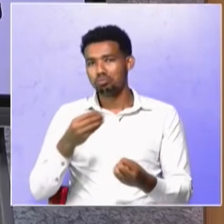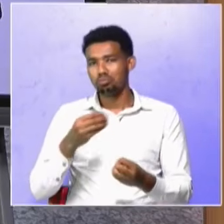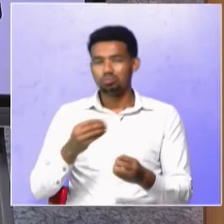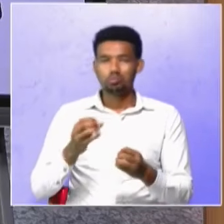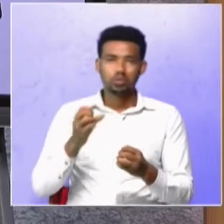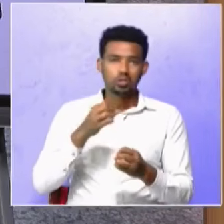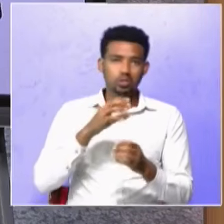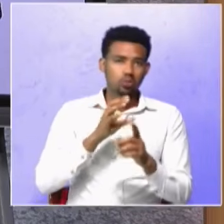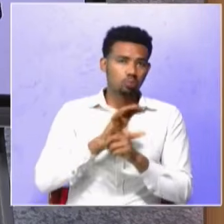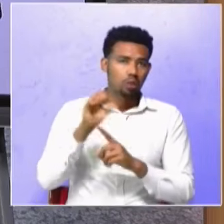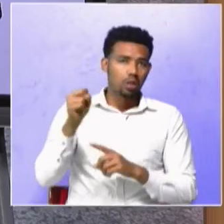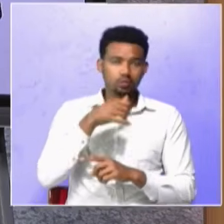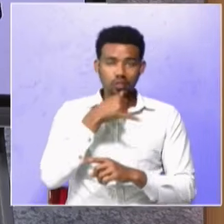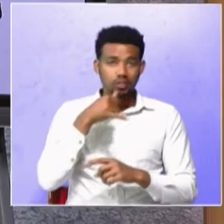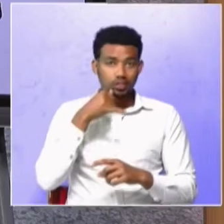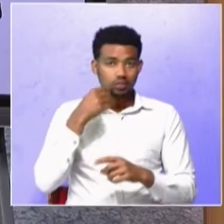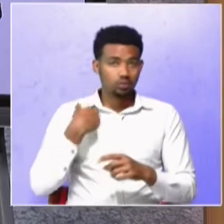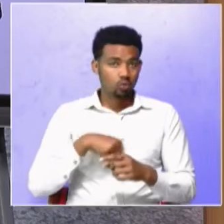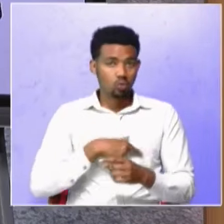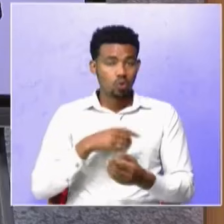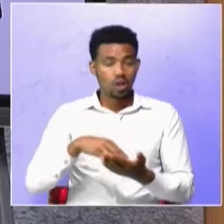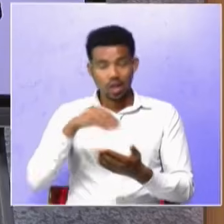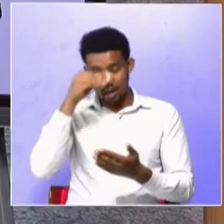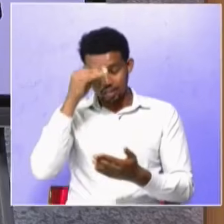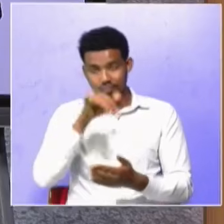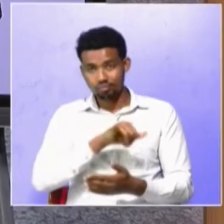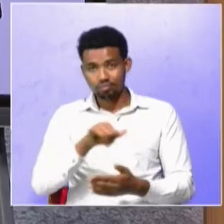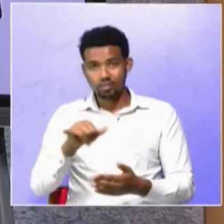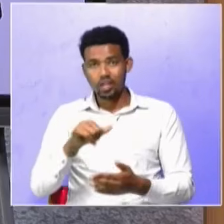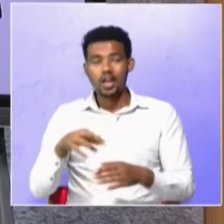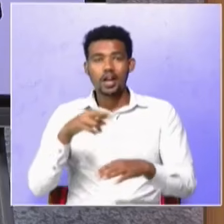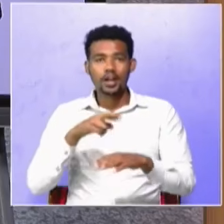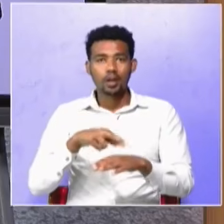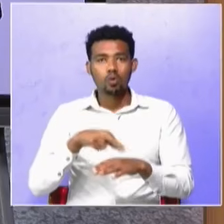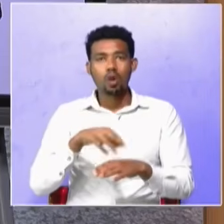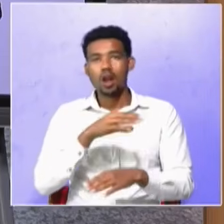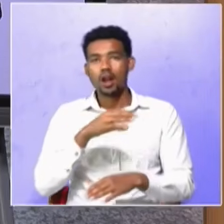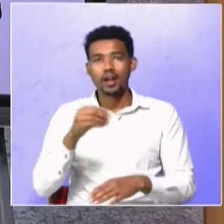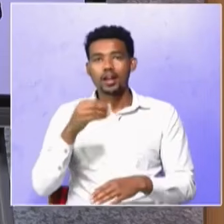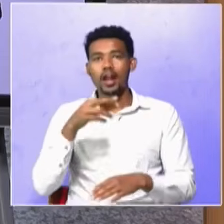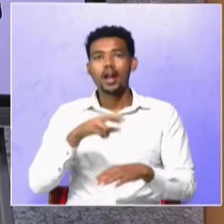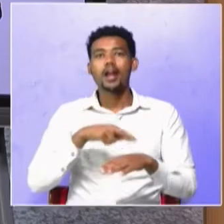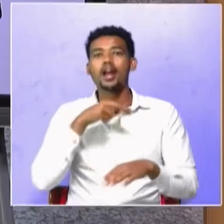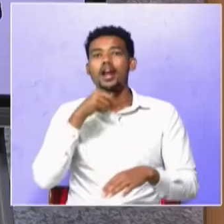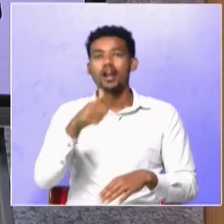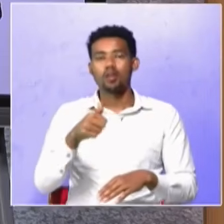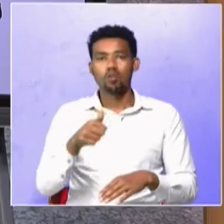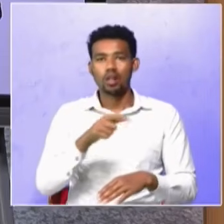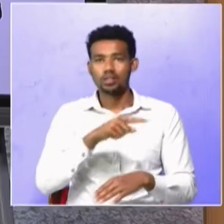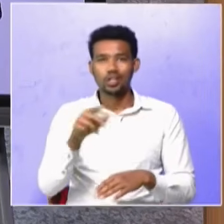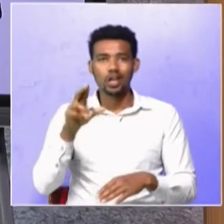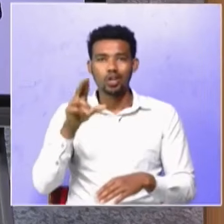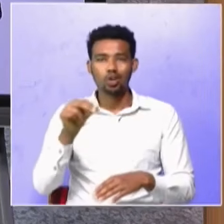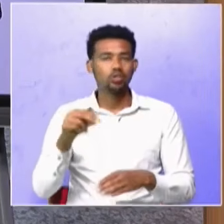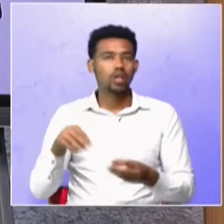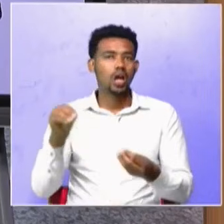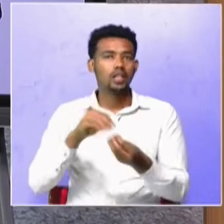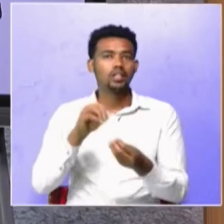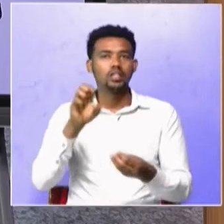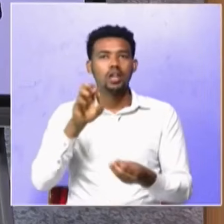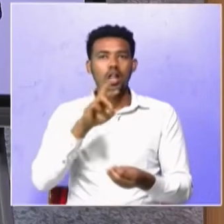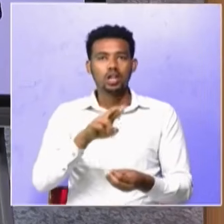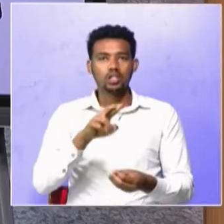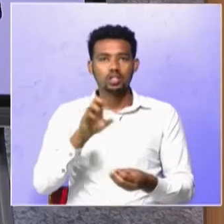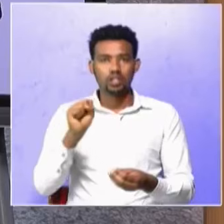superlative adjective. And we will learn also irregular adjectives that are not adding er